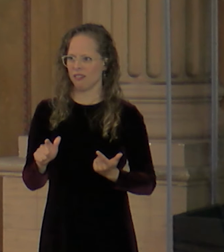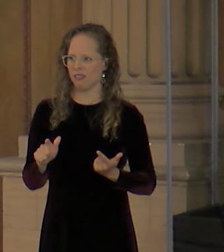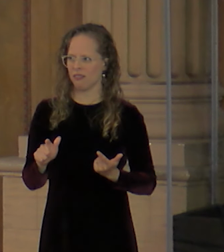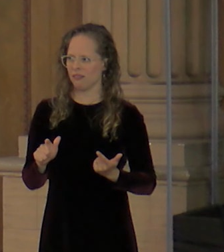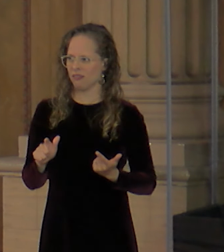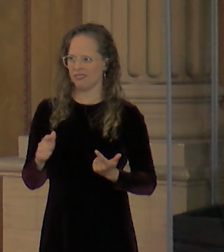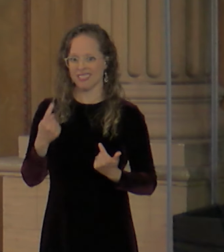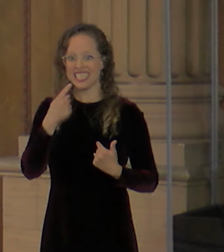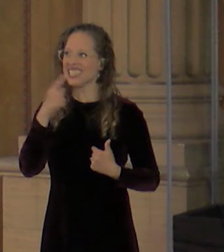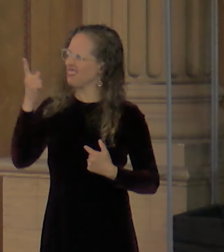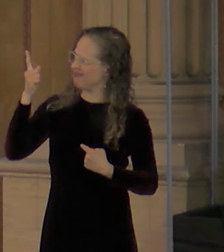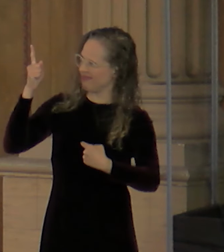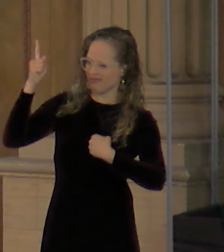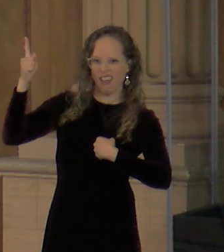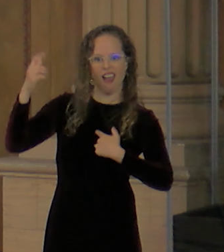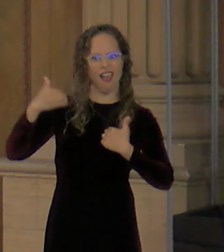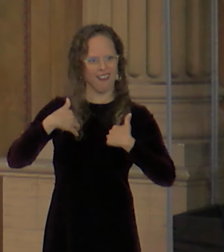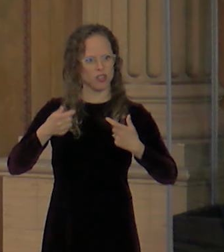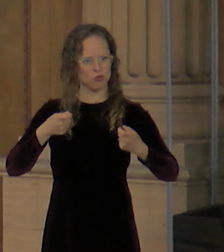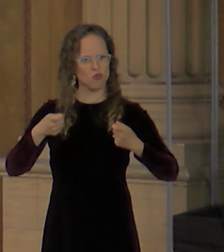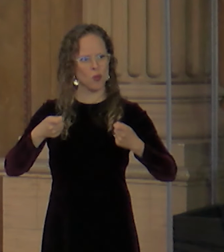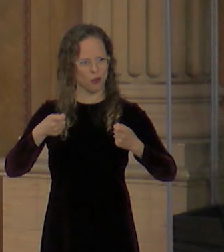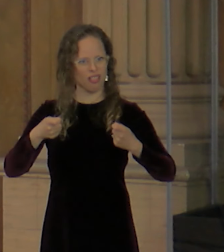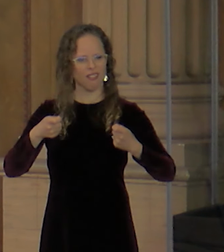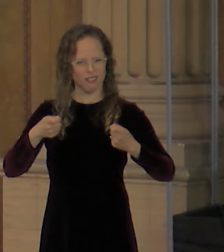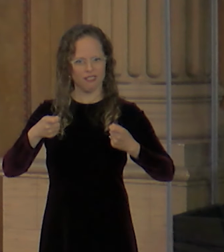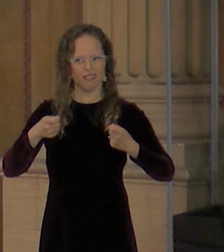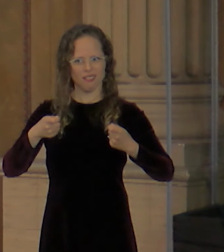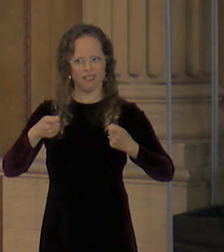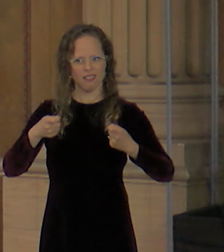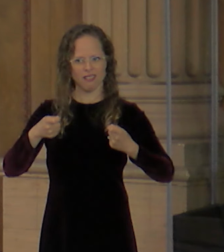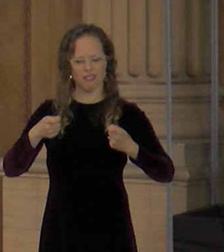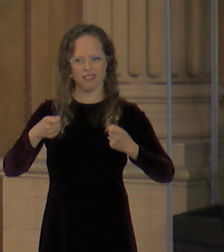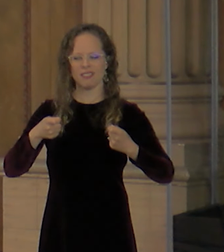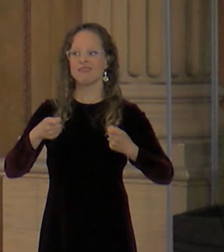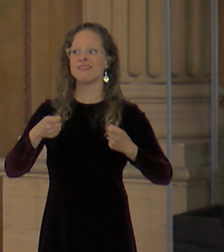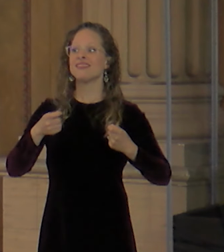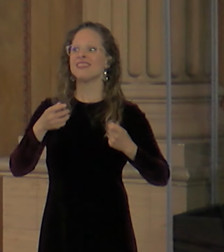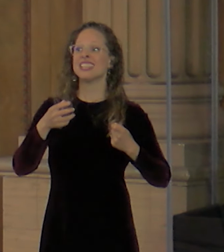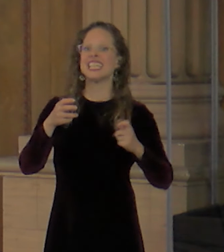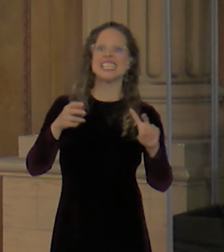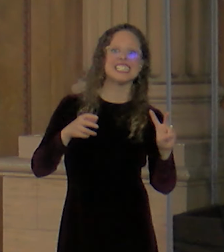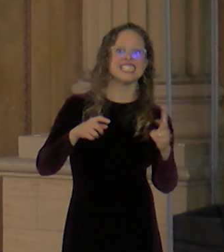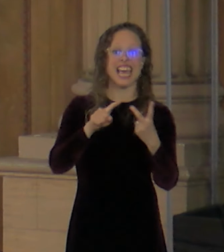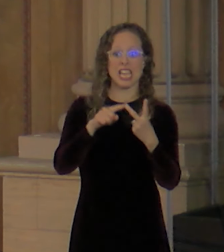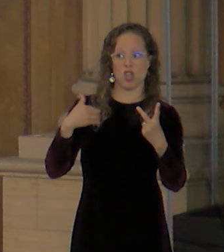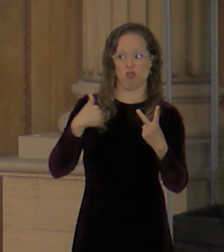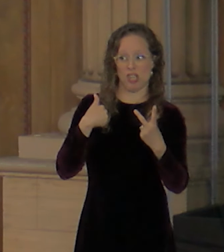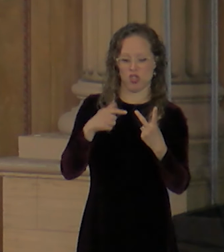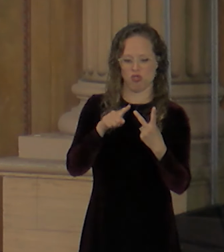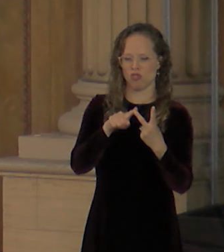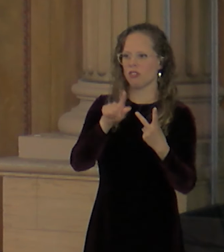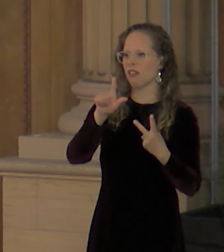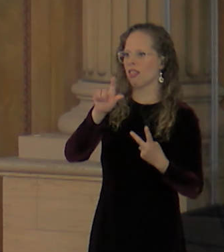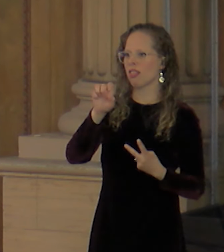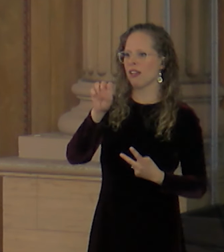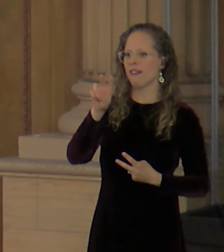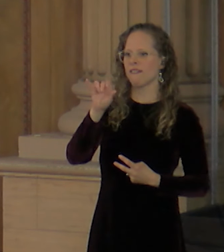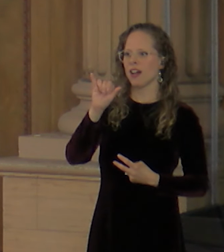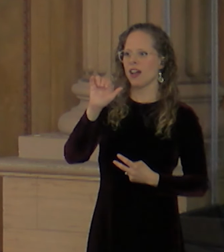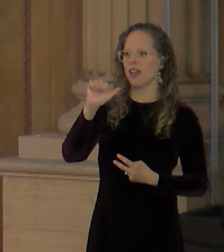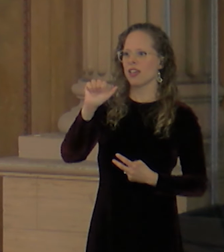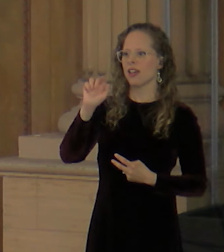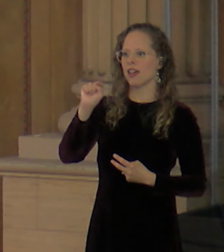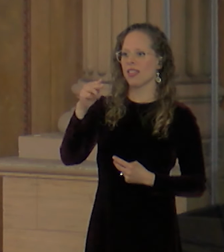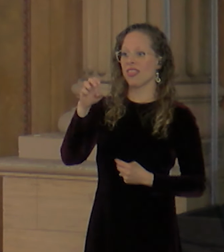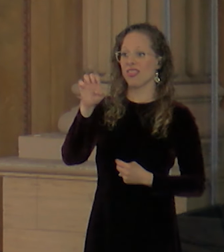supernatural evil. And now we'll focus more on the next creature, which is Leviathan. Job 41, verse 1, he says,